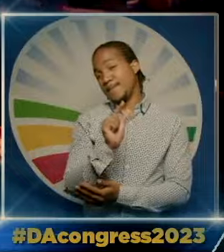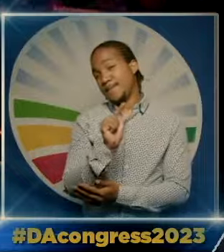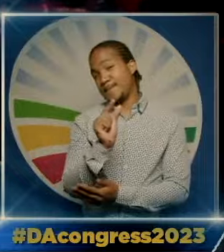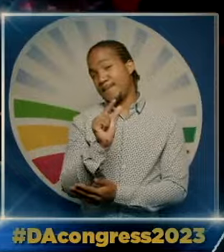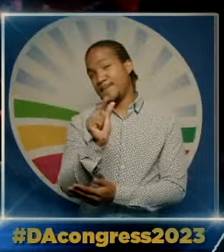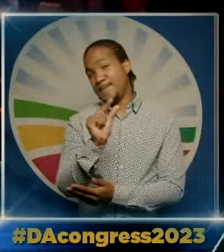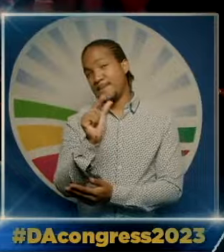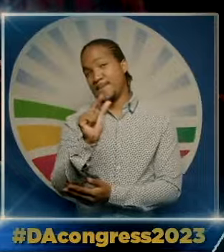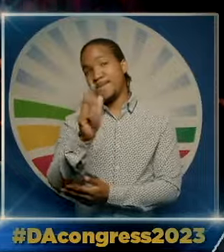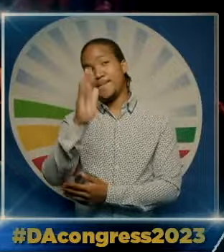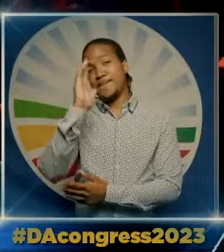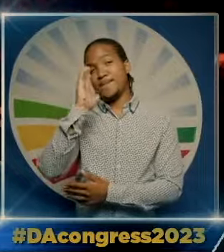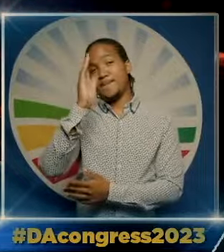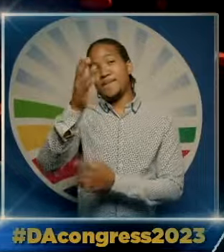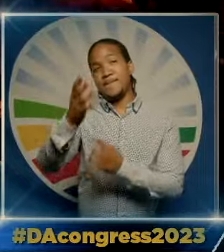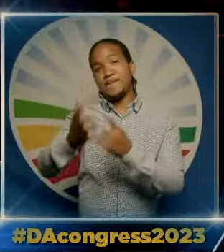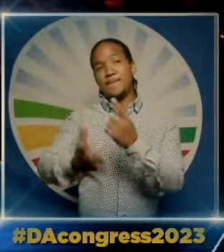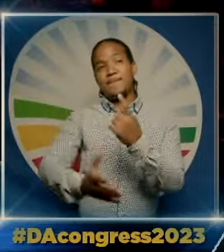kanale